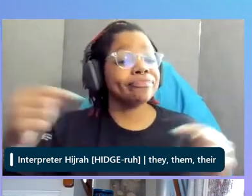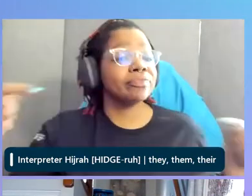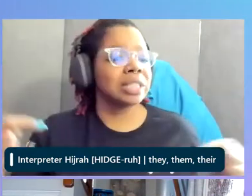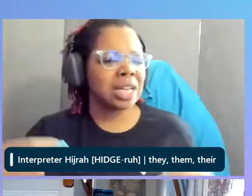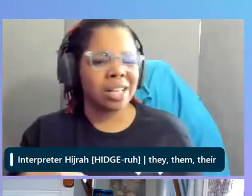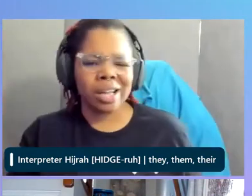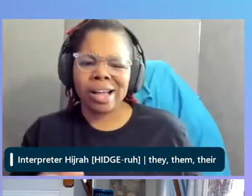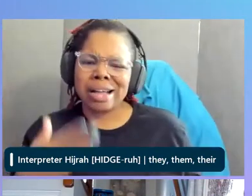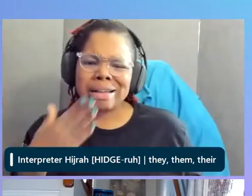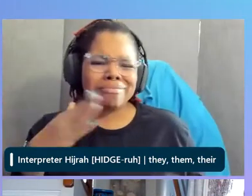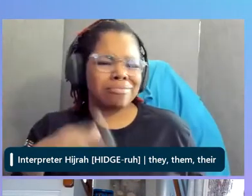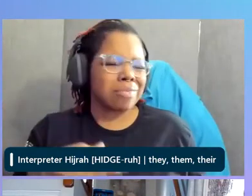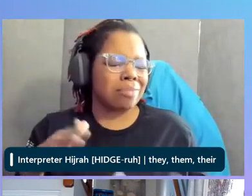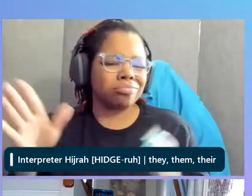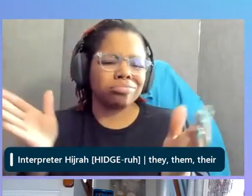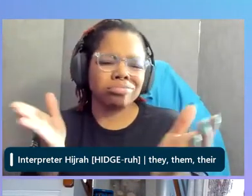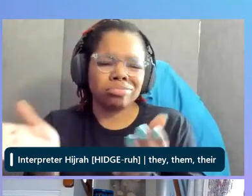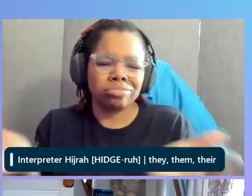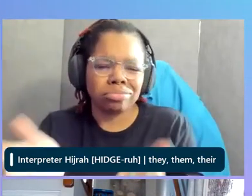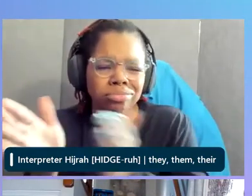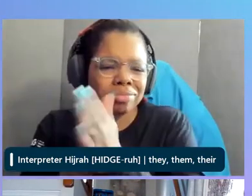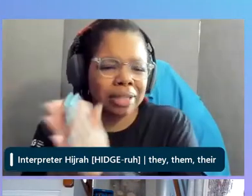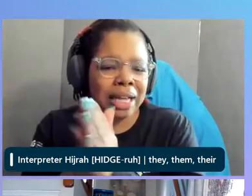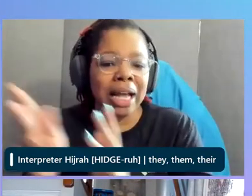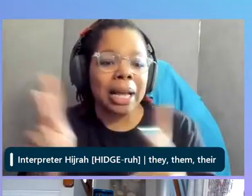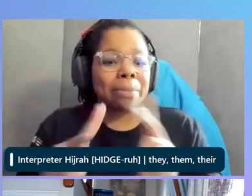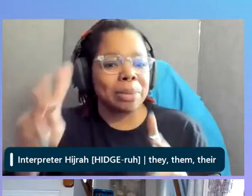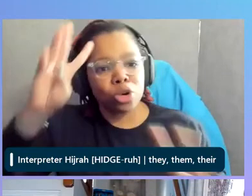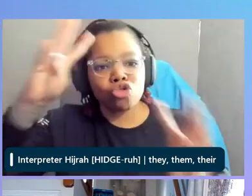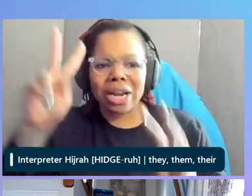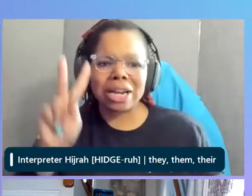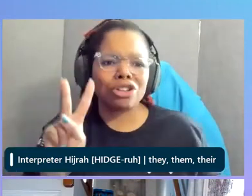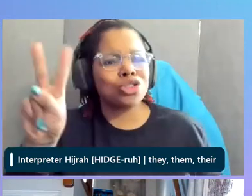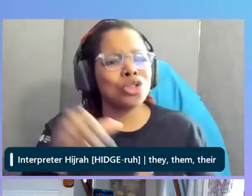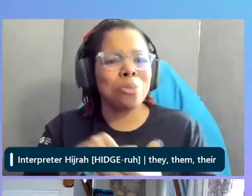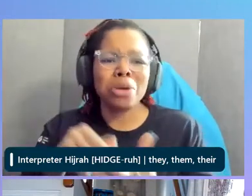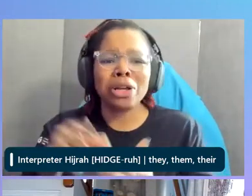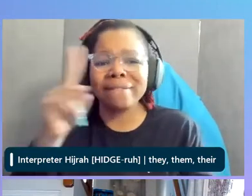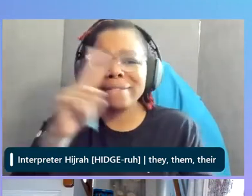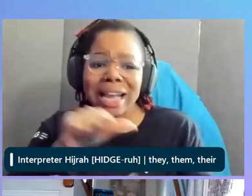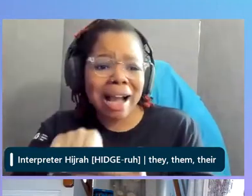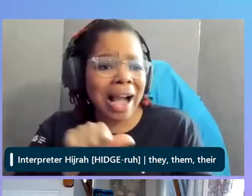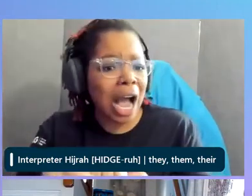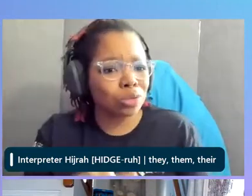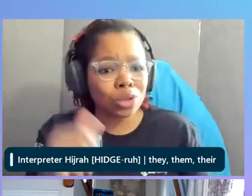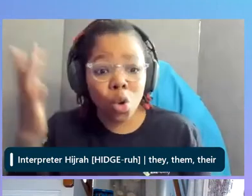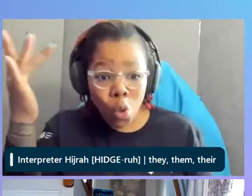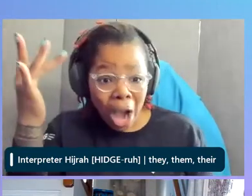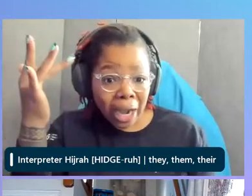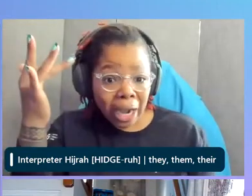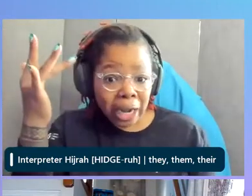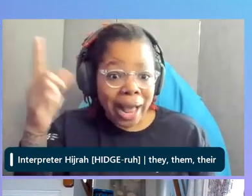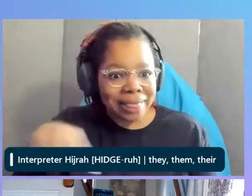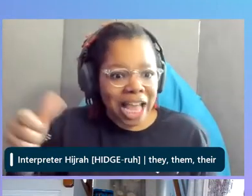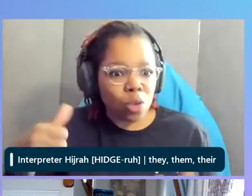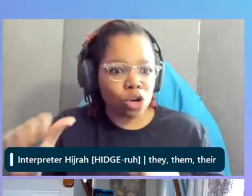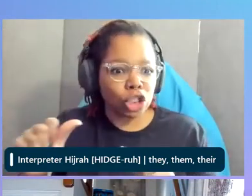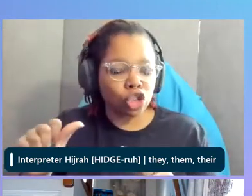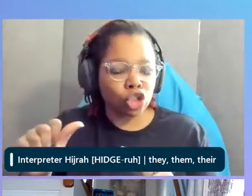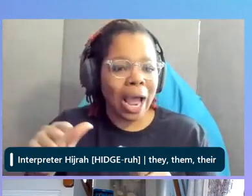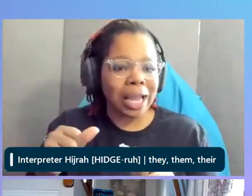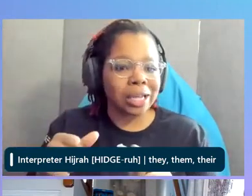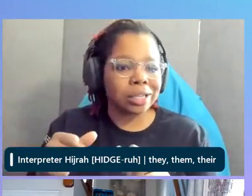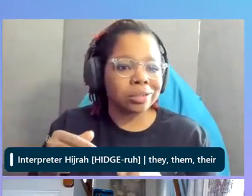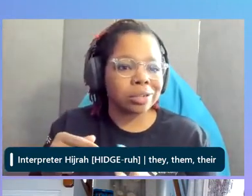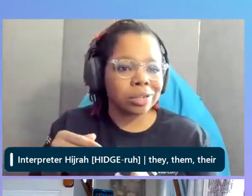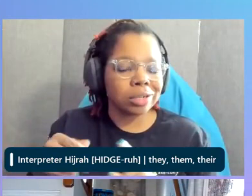right? So we see Wells Fargo, and you have people creating 2 million fake accounts. Why? Because they were trying to hit sales quotas,